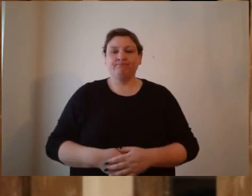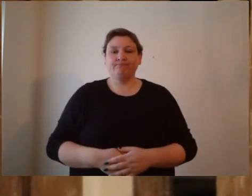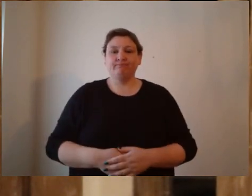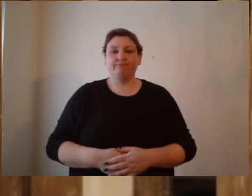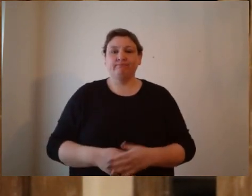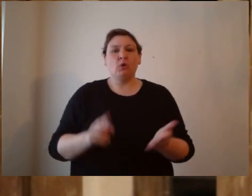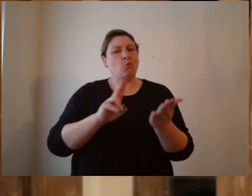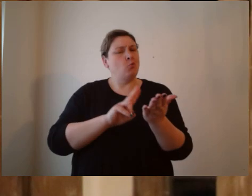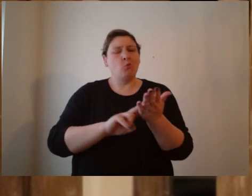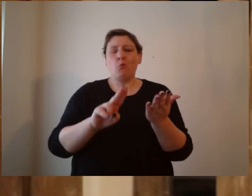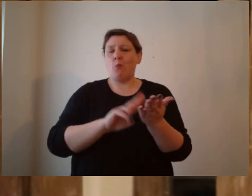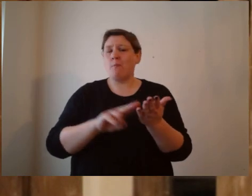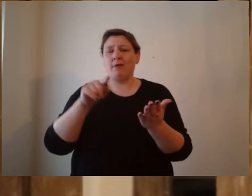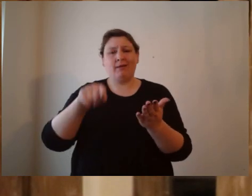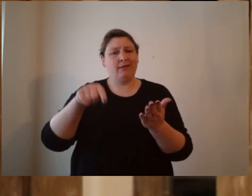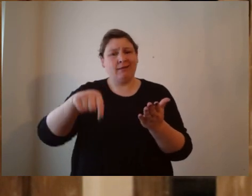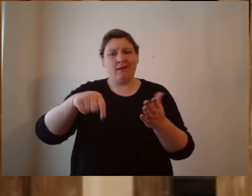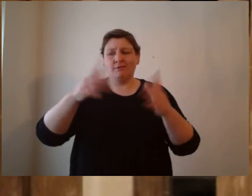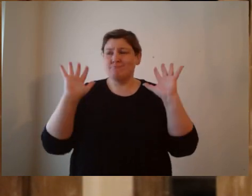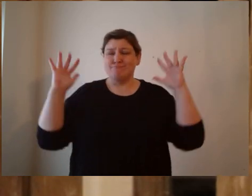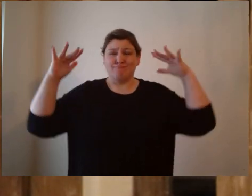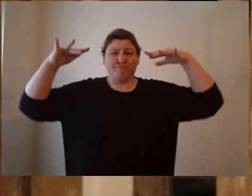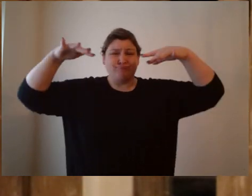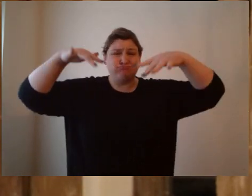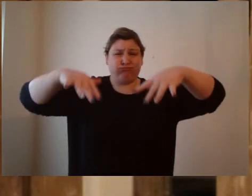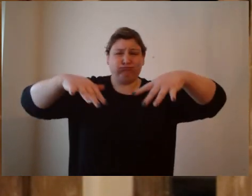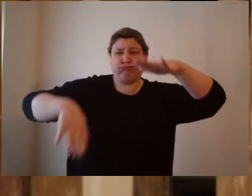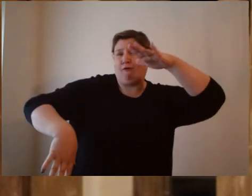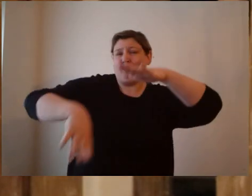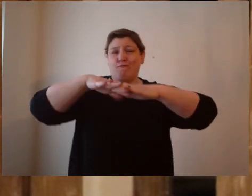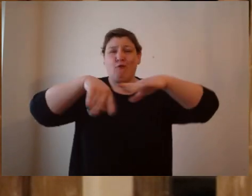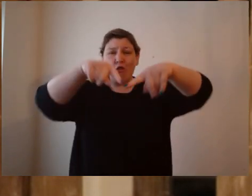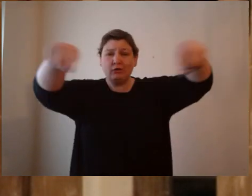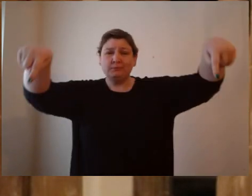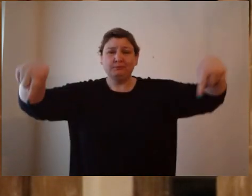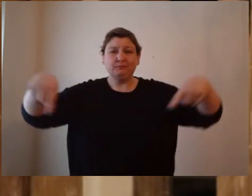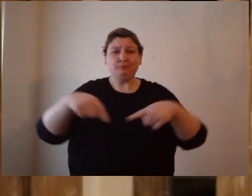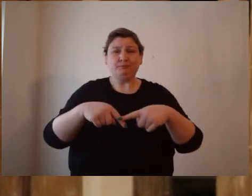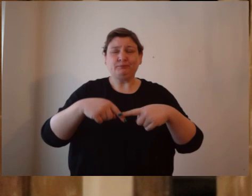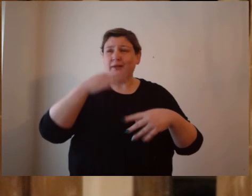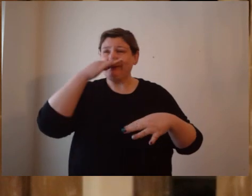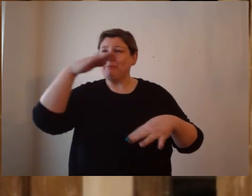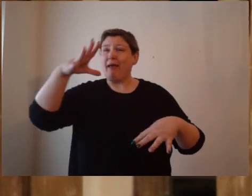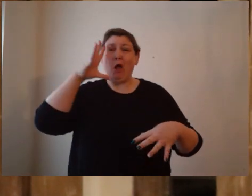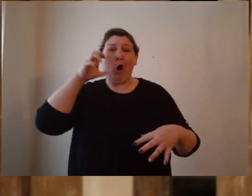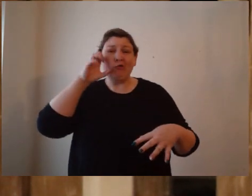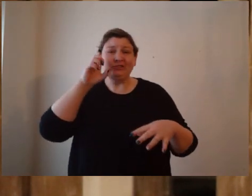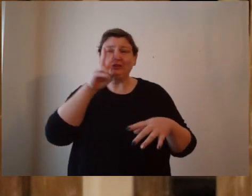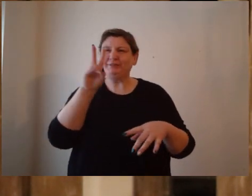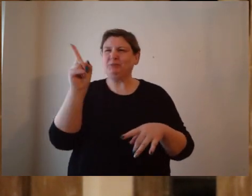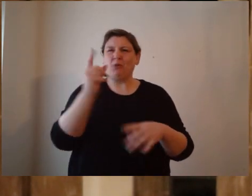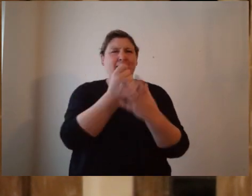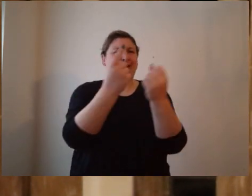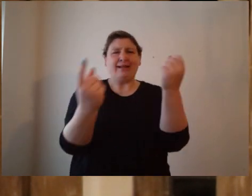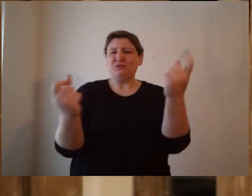Normally, of course, we'd have loads of people here, filling this space with the smell of oranges and lots of